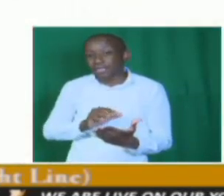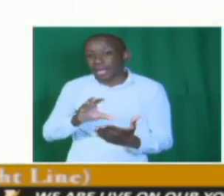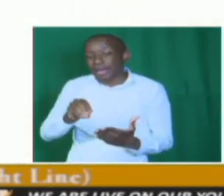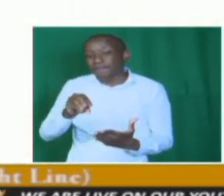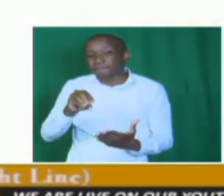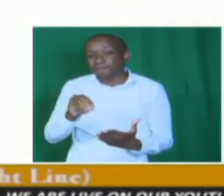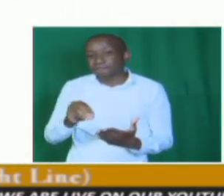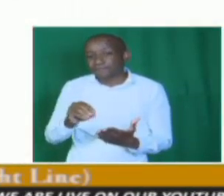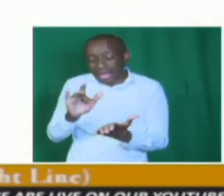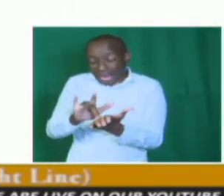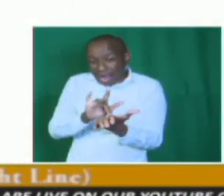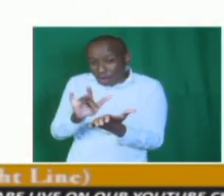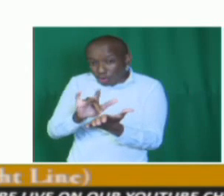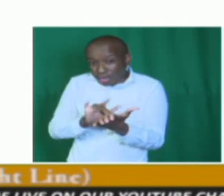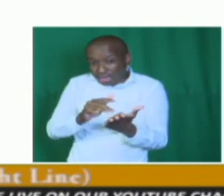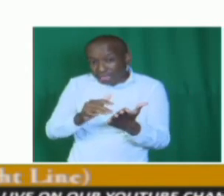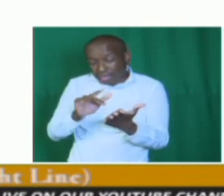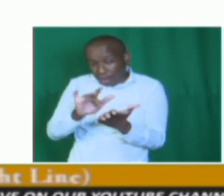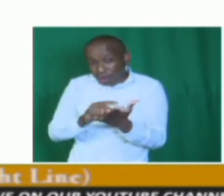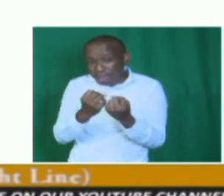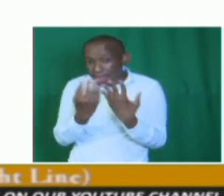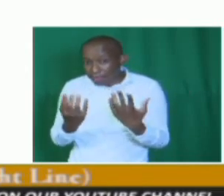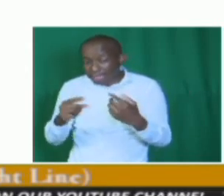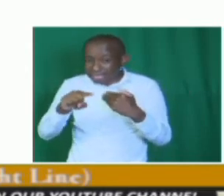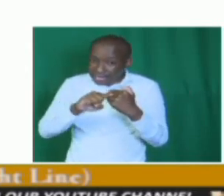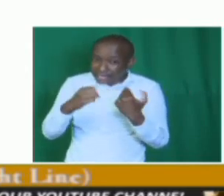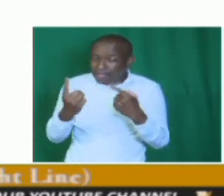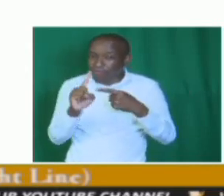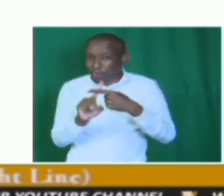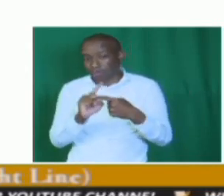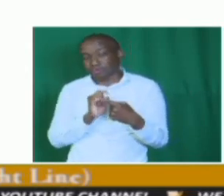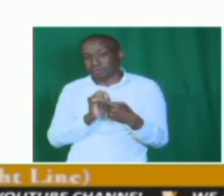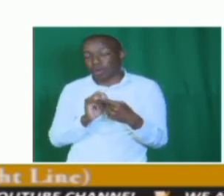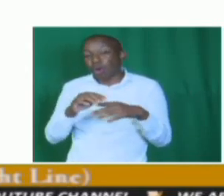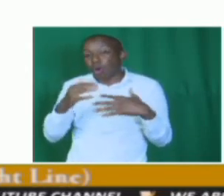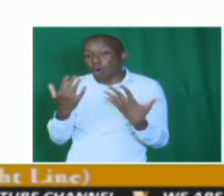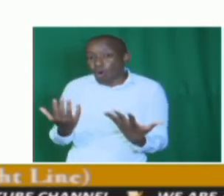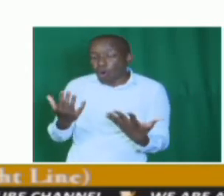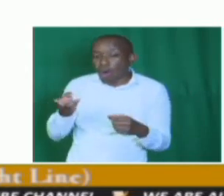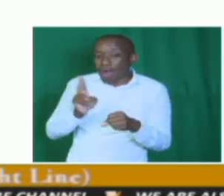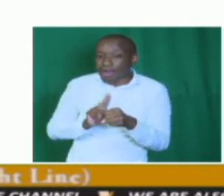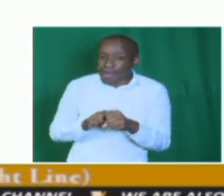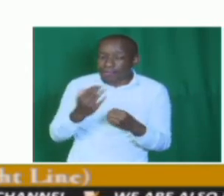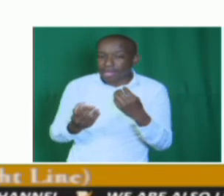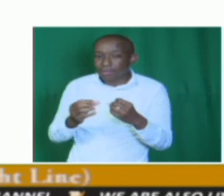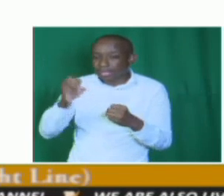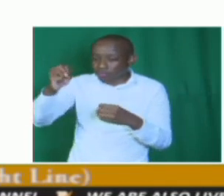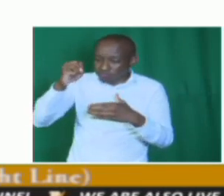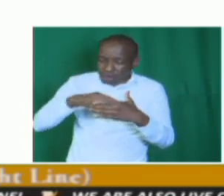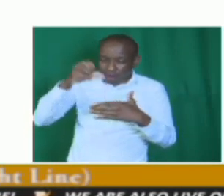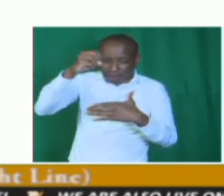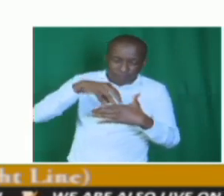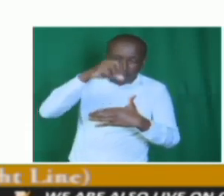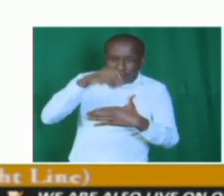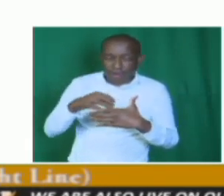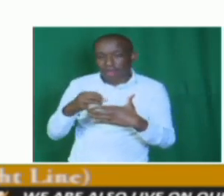out operations with directed numbers. You should be able to substitute numbers into algebraic expressions, and you should